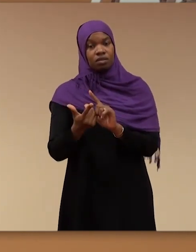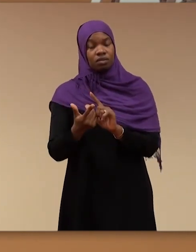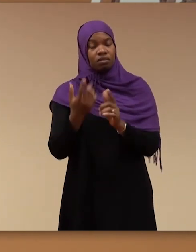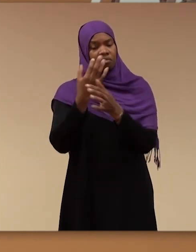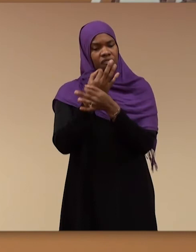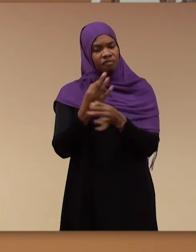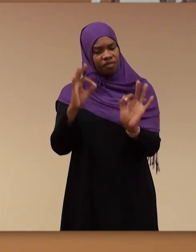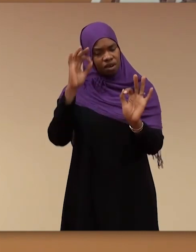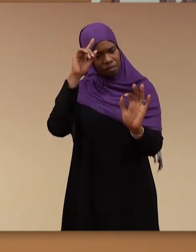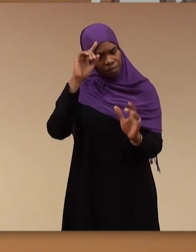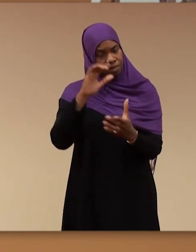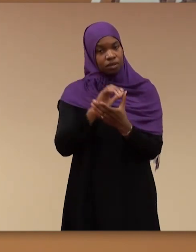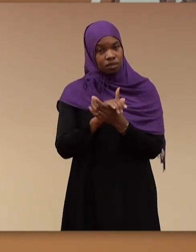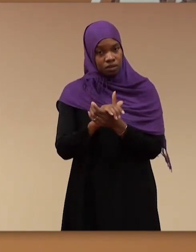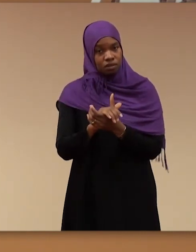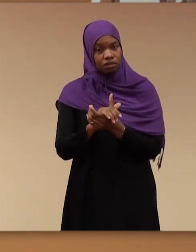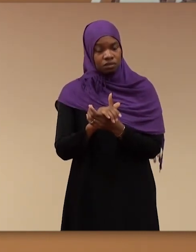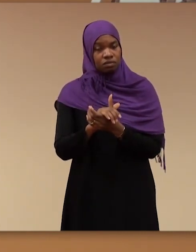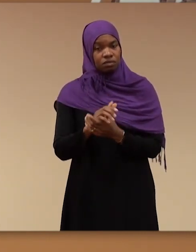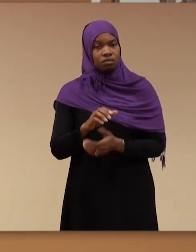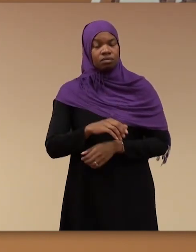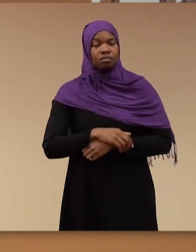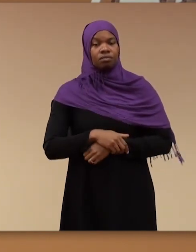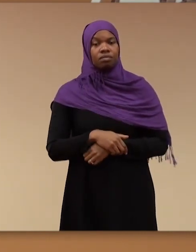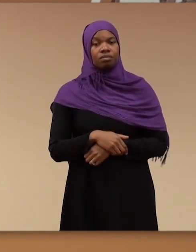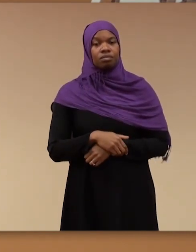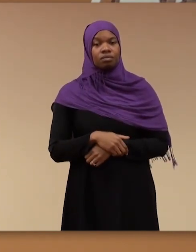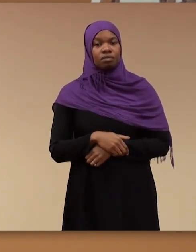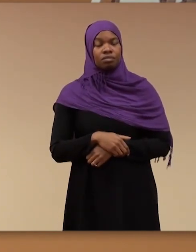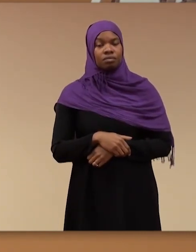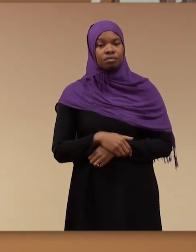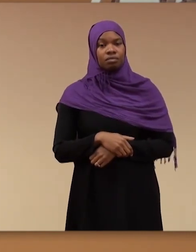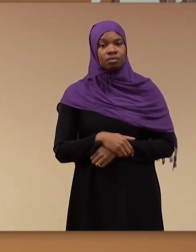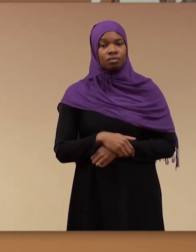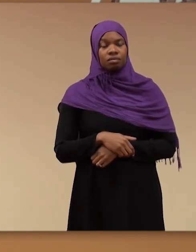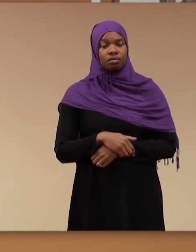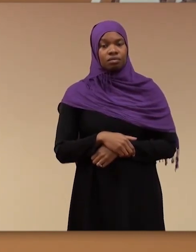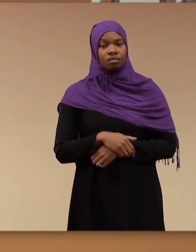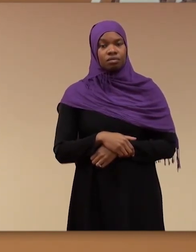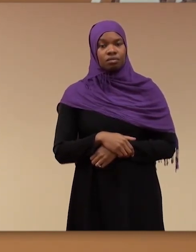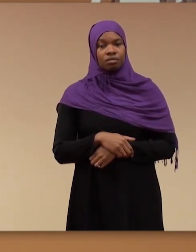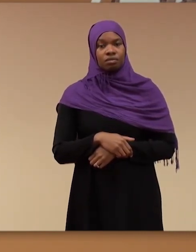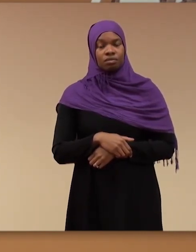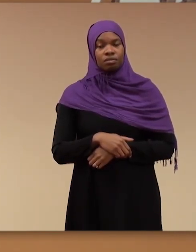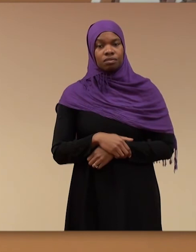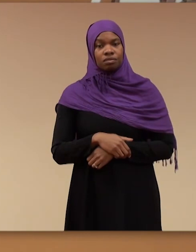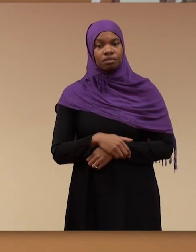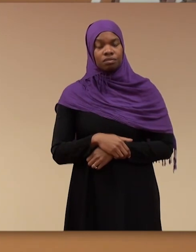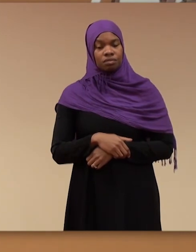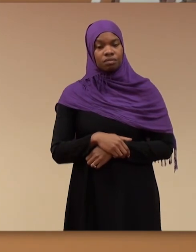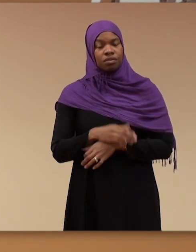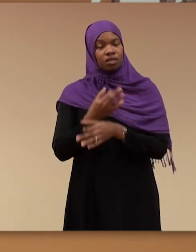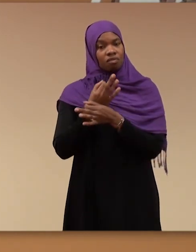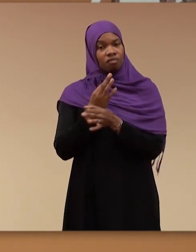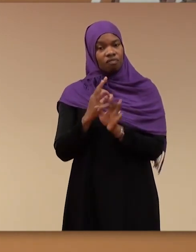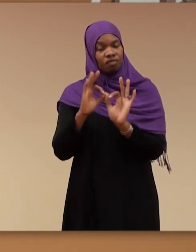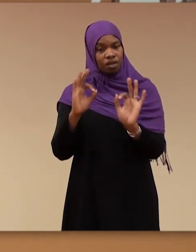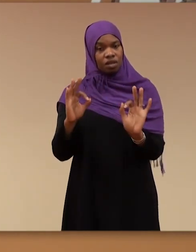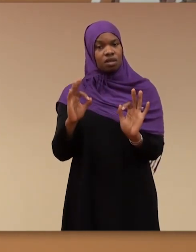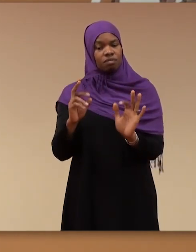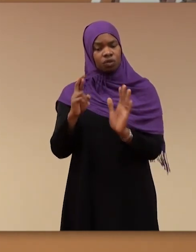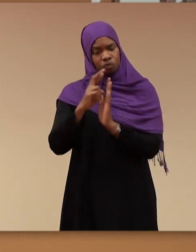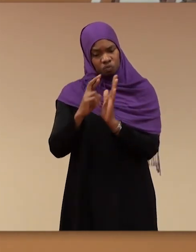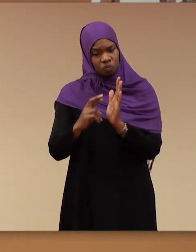of conscience, the freedom of, this is guaranteed by the Quran and the Hadith. As a matter